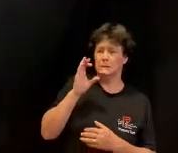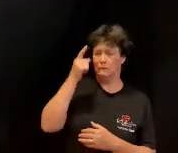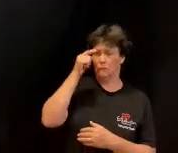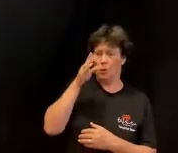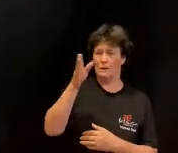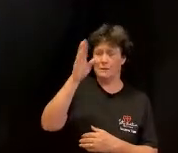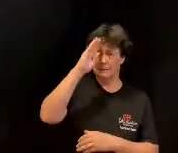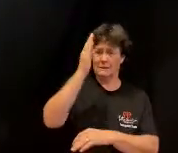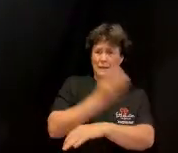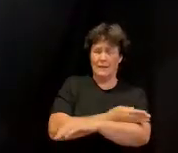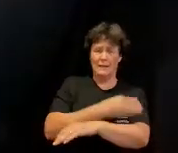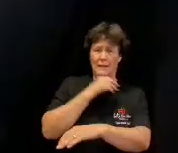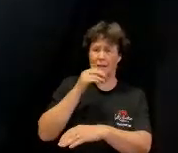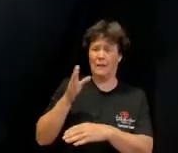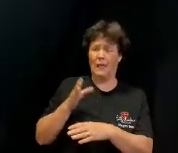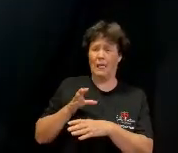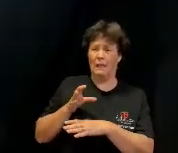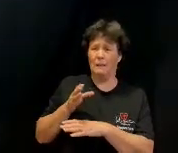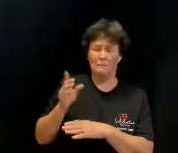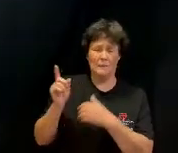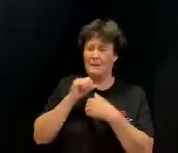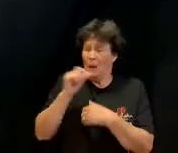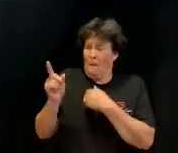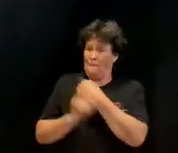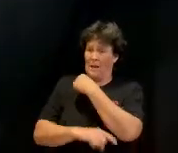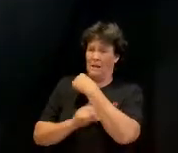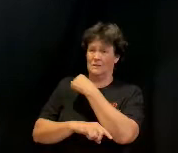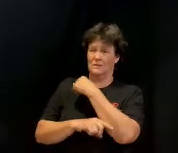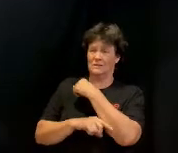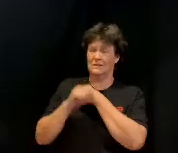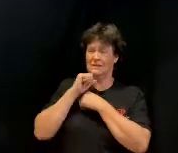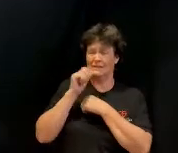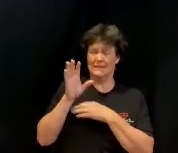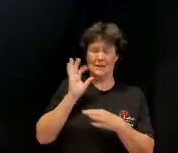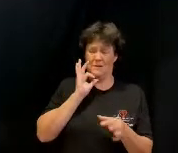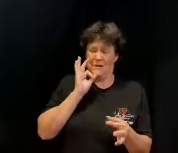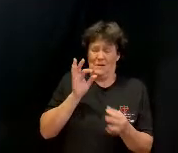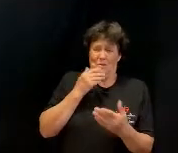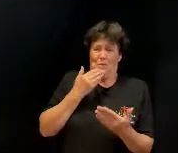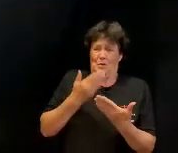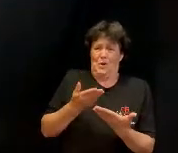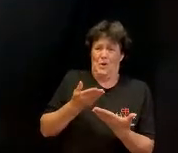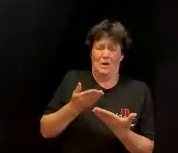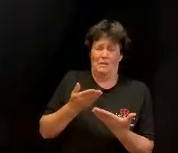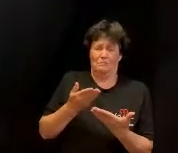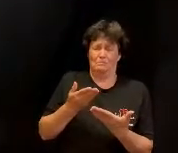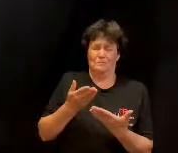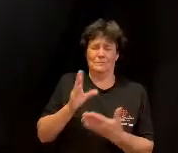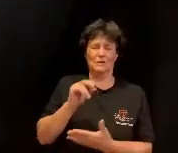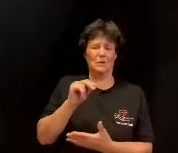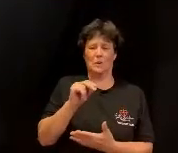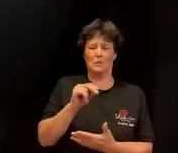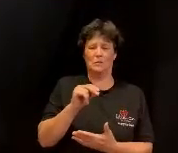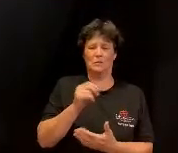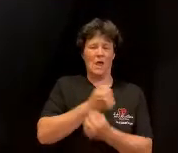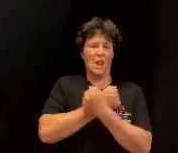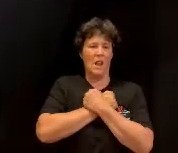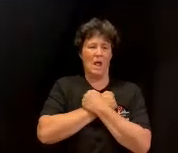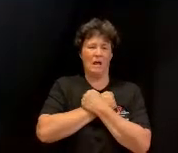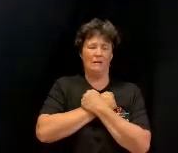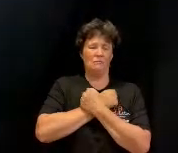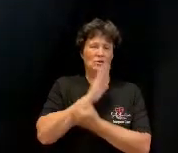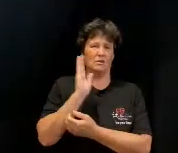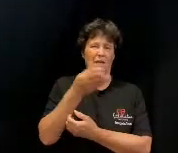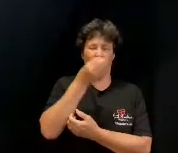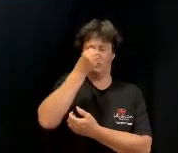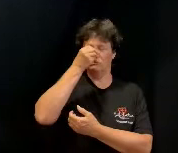Doesn't condemn. Doesn't want to punish. Doesn't say you're unfit for use. And the last thing is this, love does not ignore.